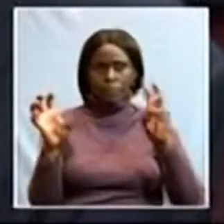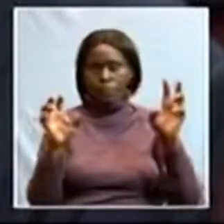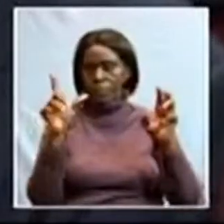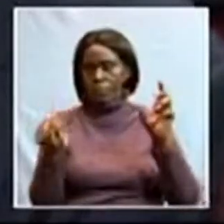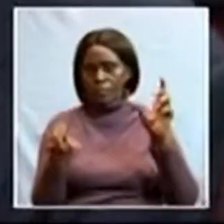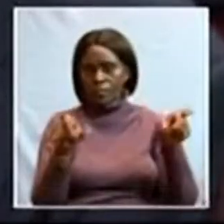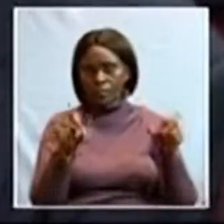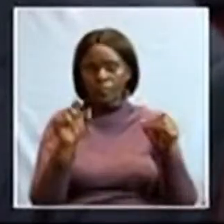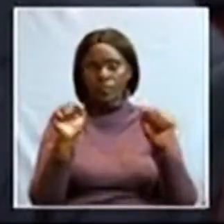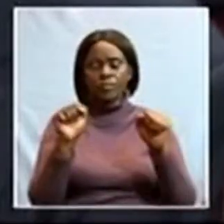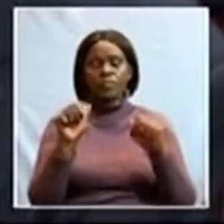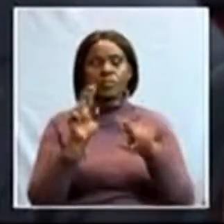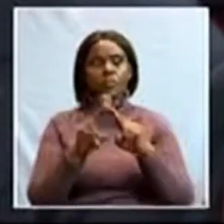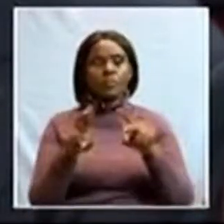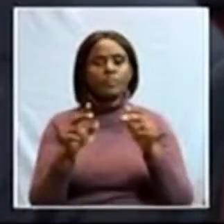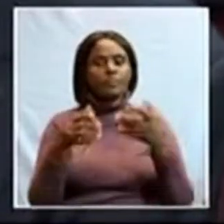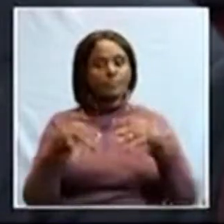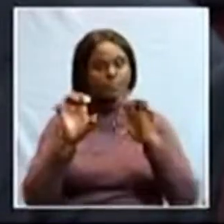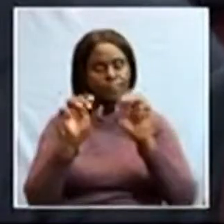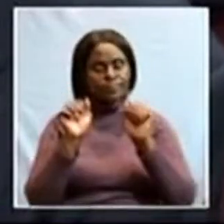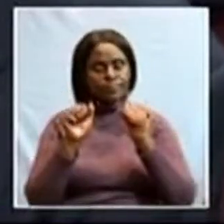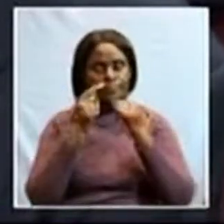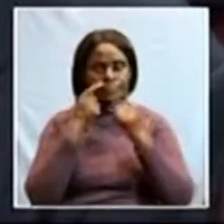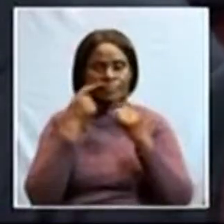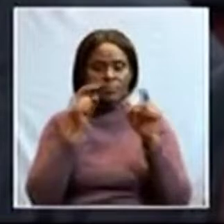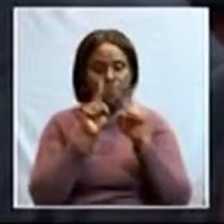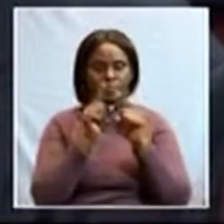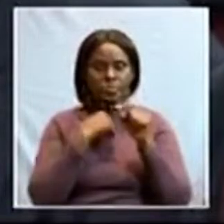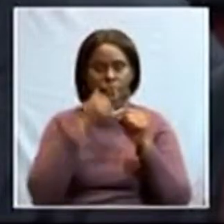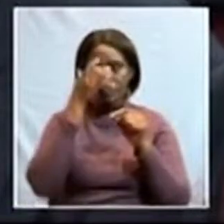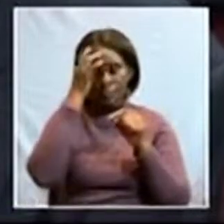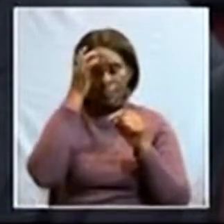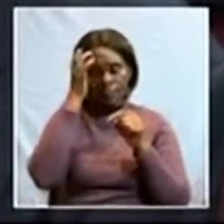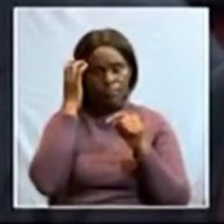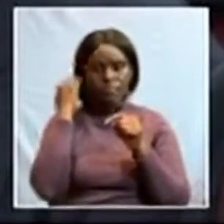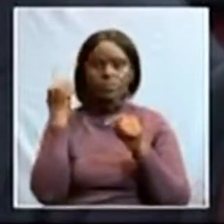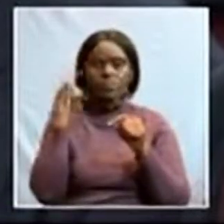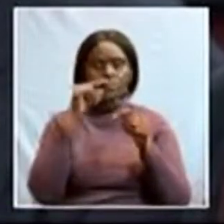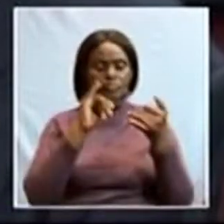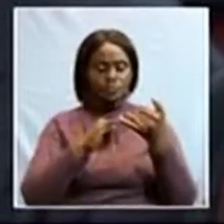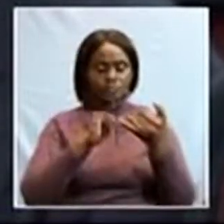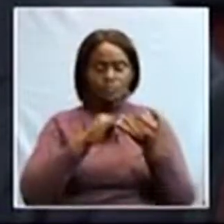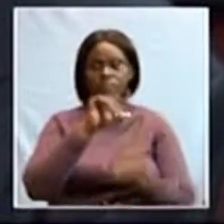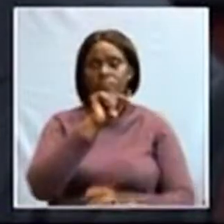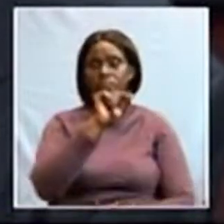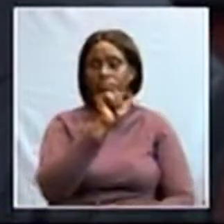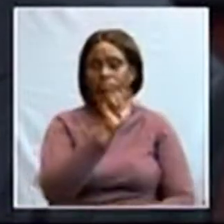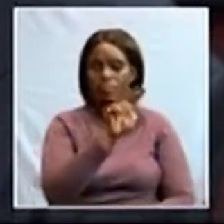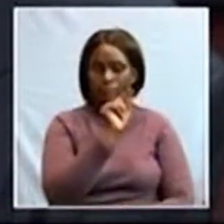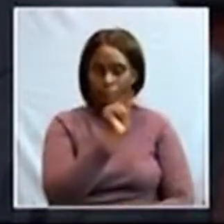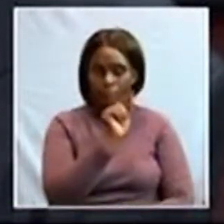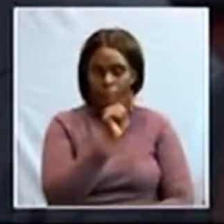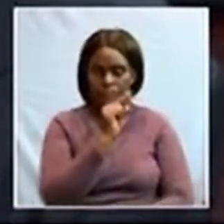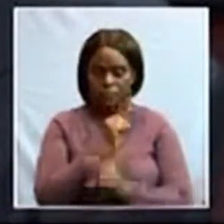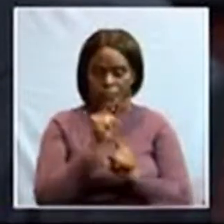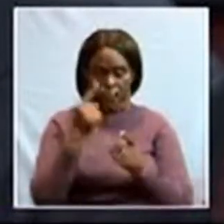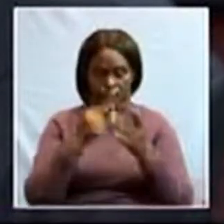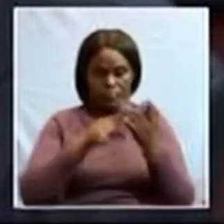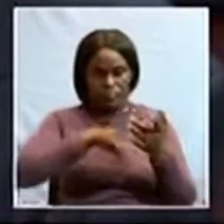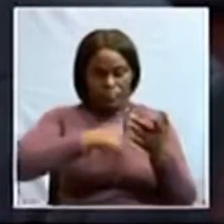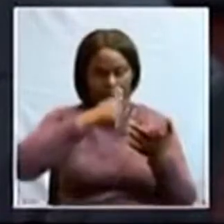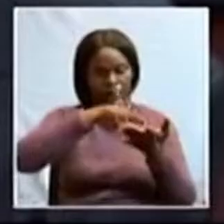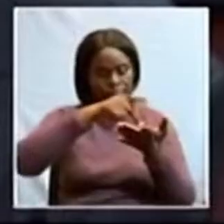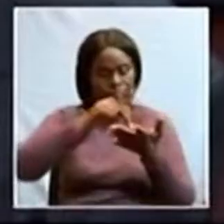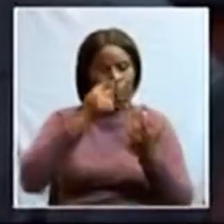Chair. Yes, proceed. Then there's also another one for September 2023. On this one, we just paid one